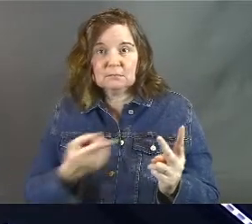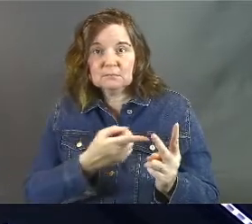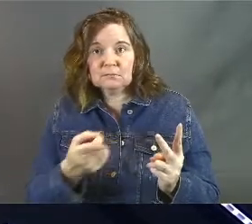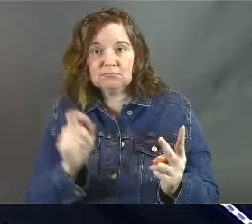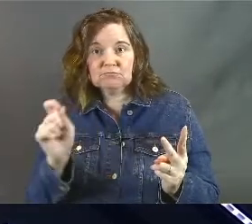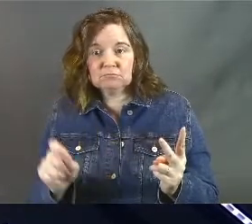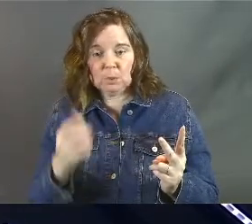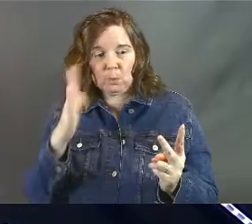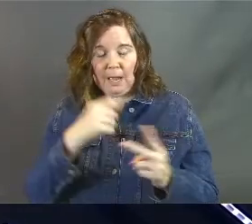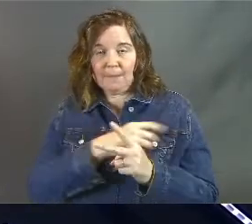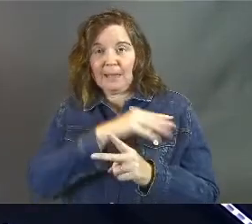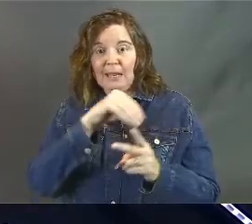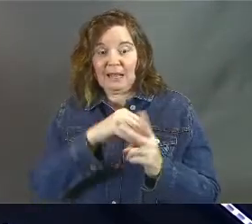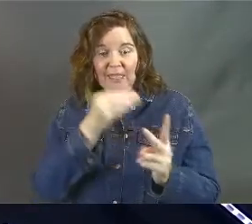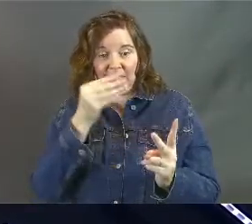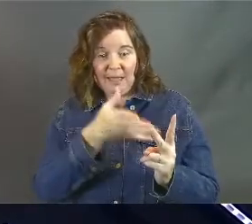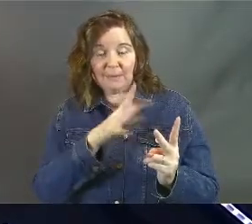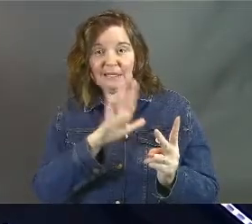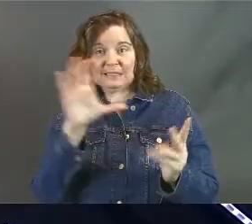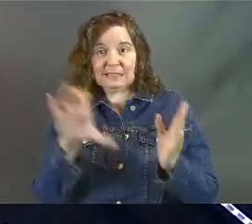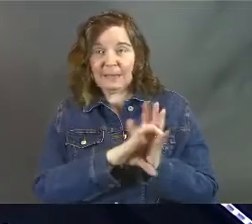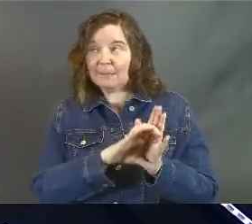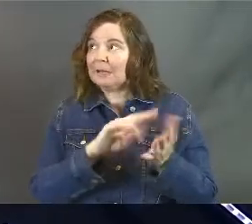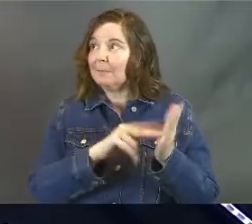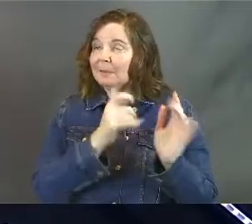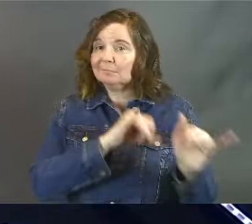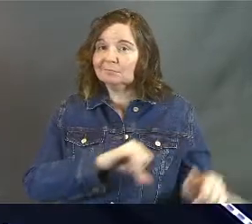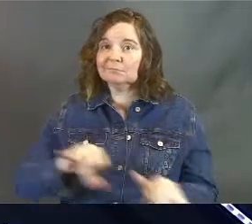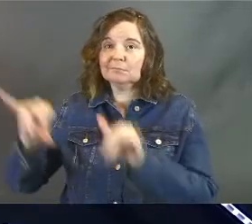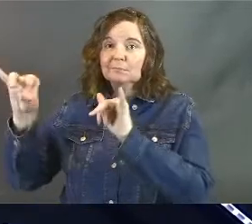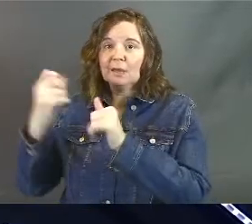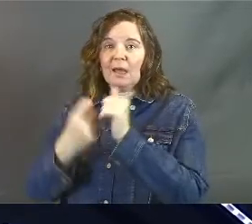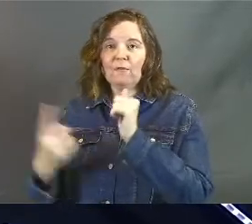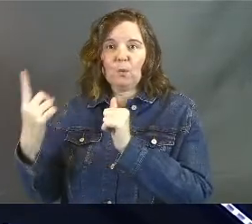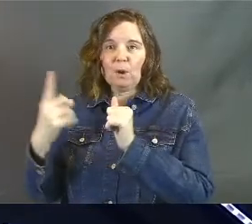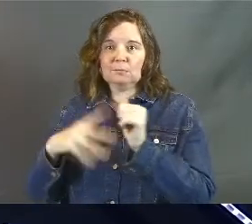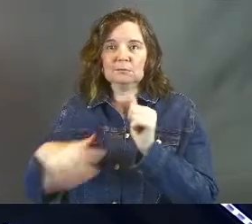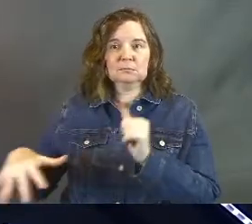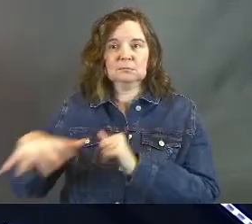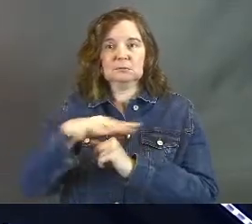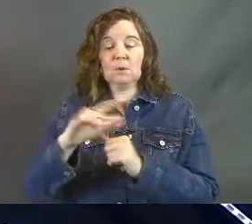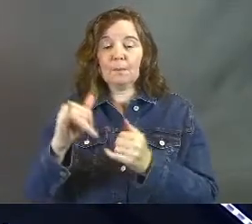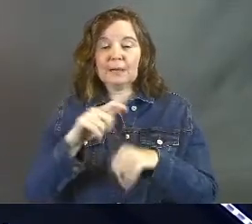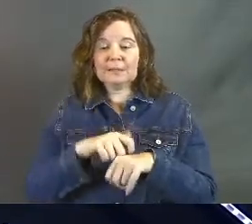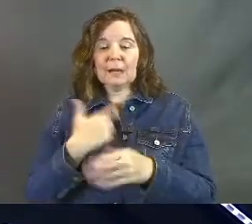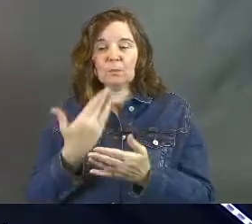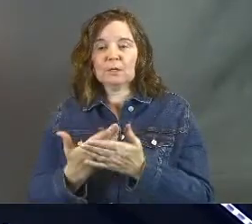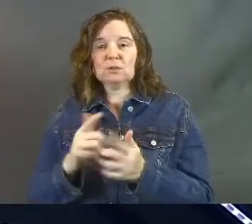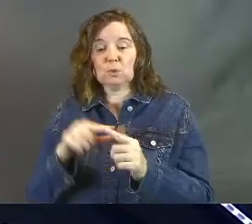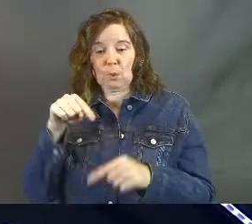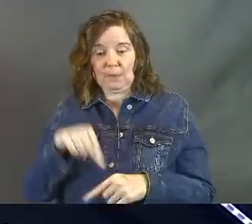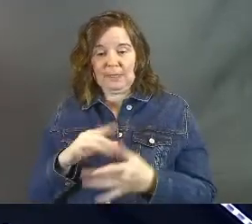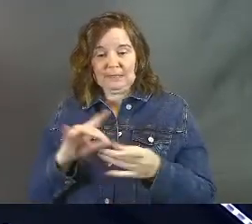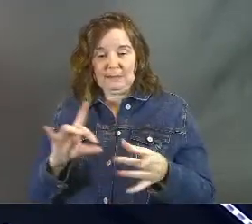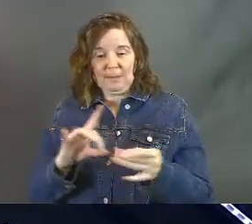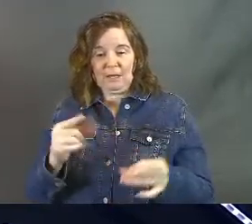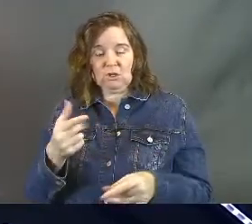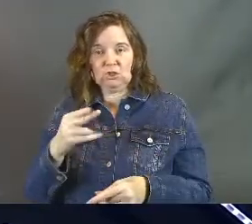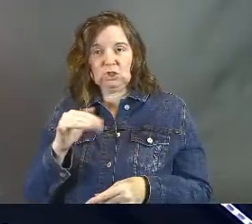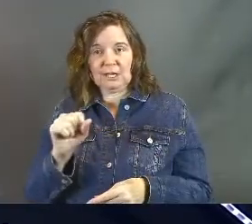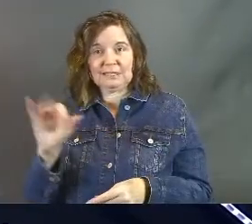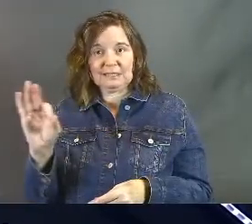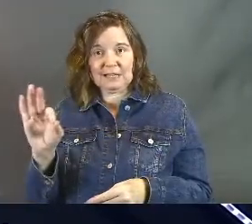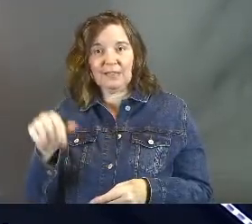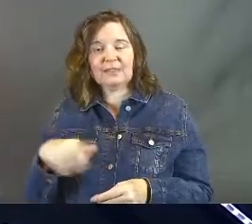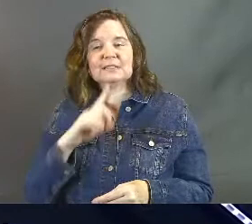And so when God made them in his image, he made everyone in his image. So by the time we get to this passage in Genesis